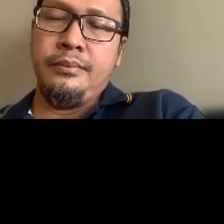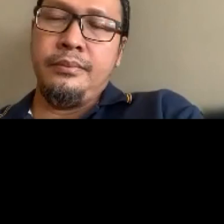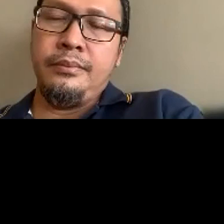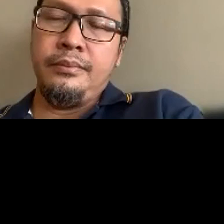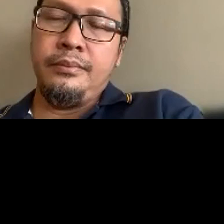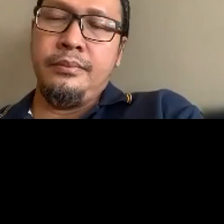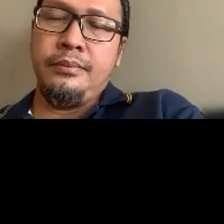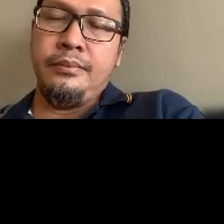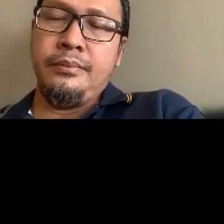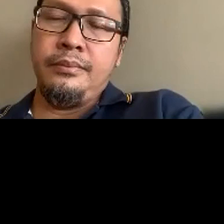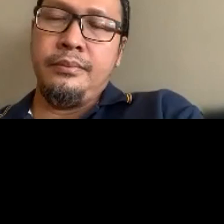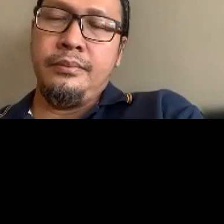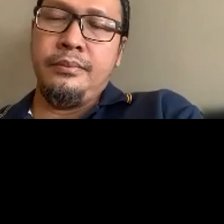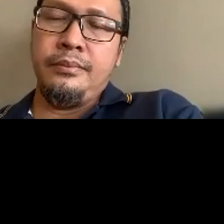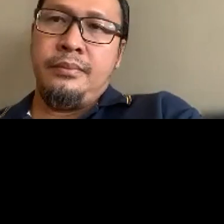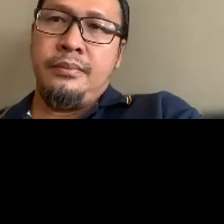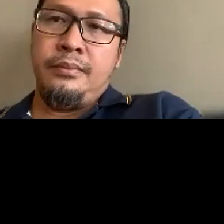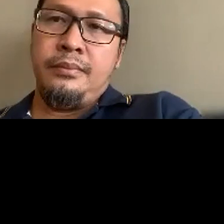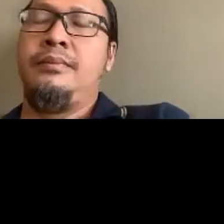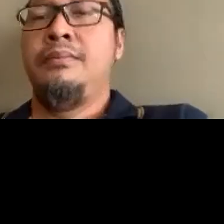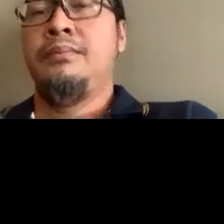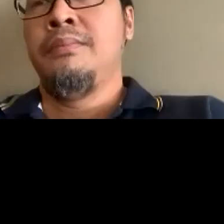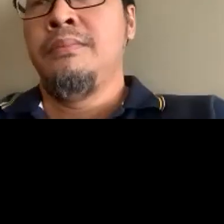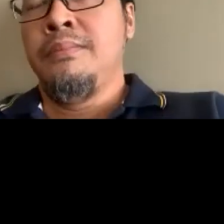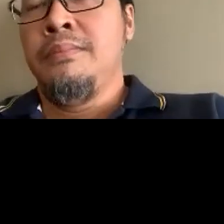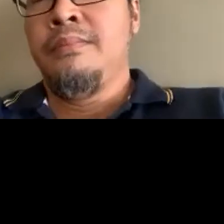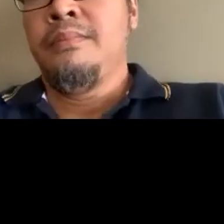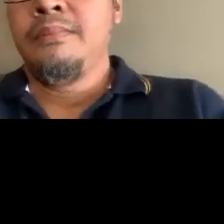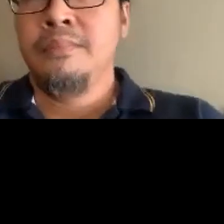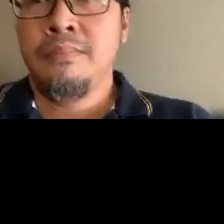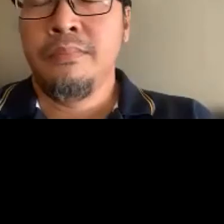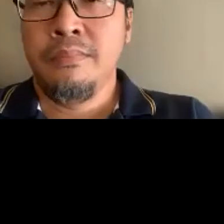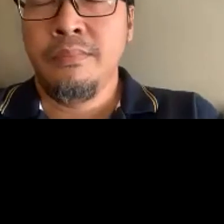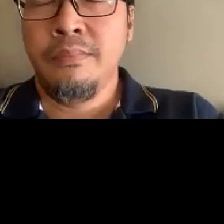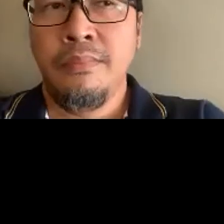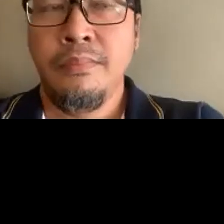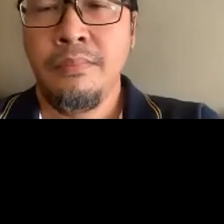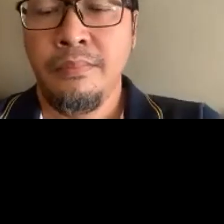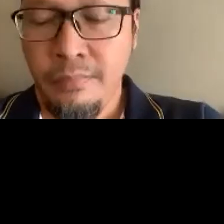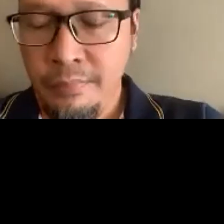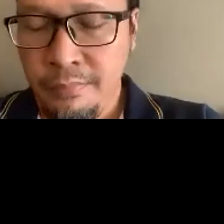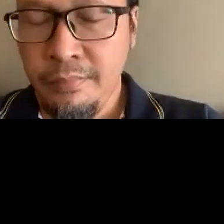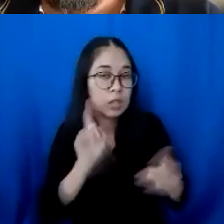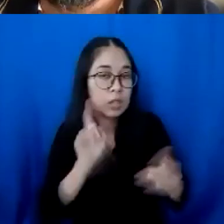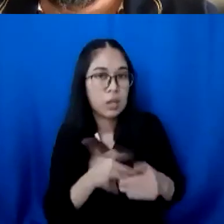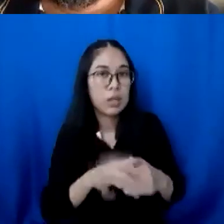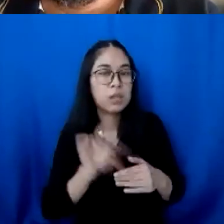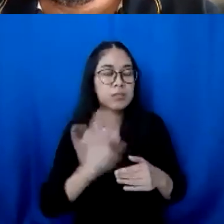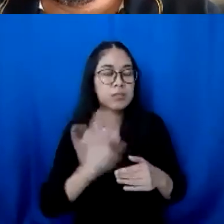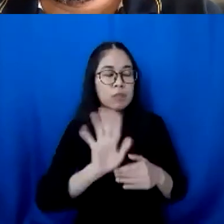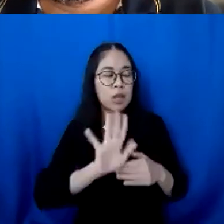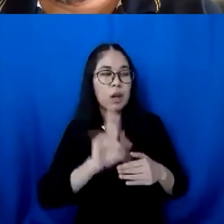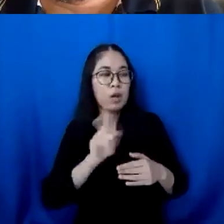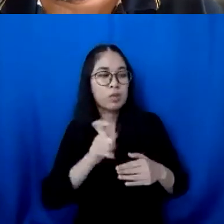when people do die, to look very closely at the circumstances so that you can ensure that that doesn't happen again. And also looking at